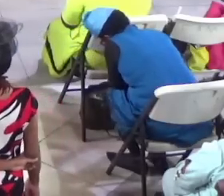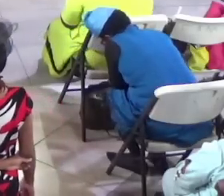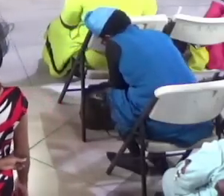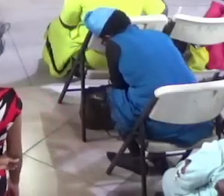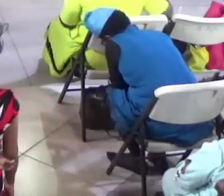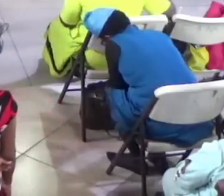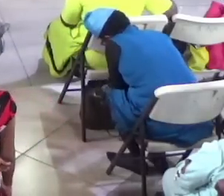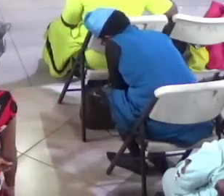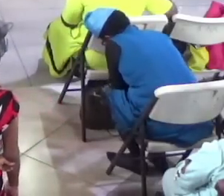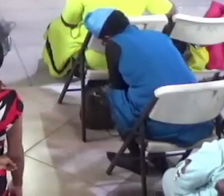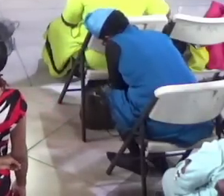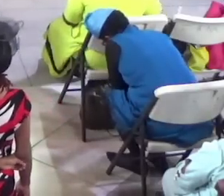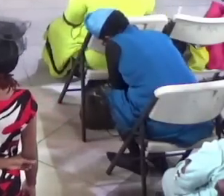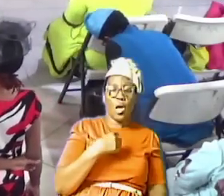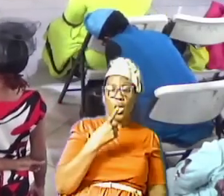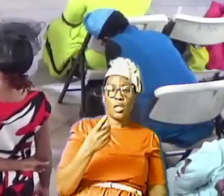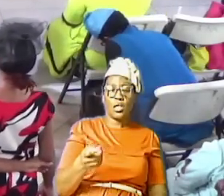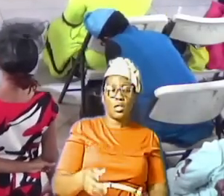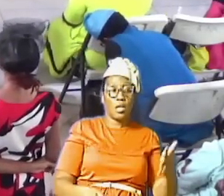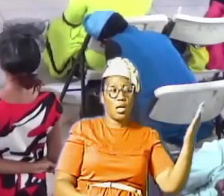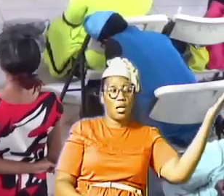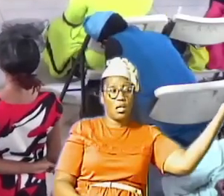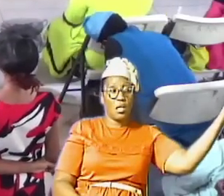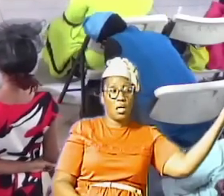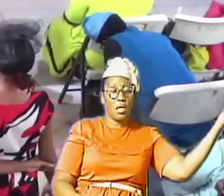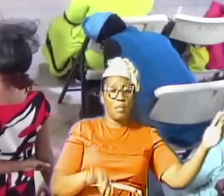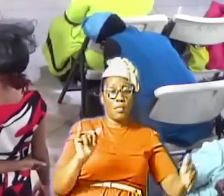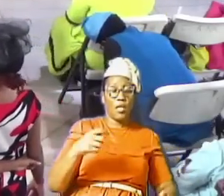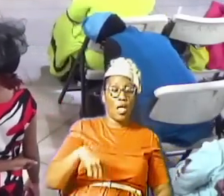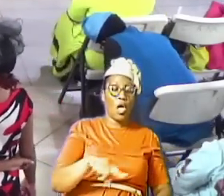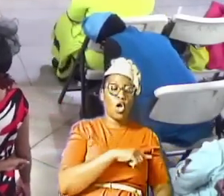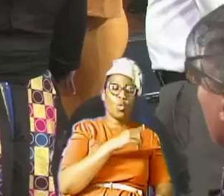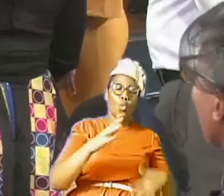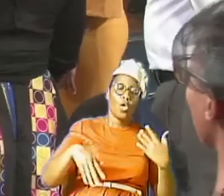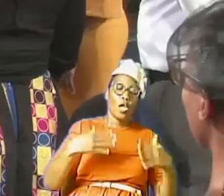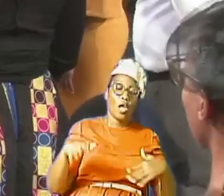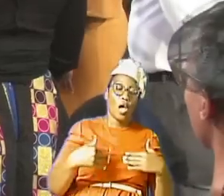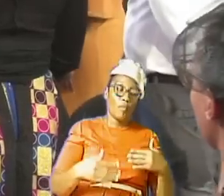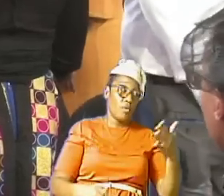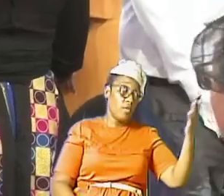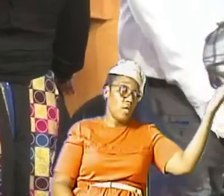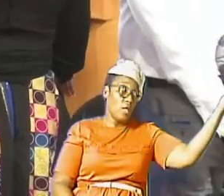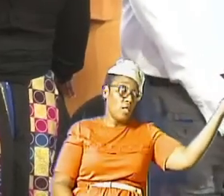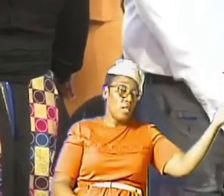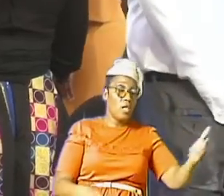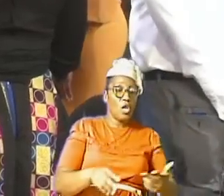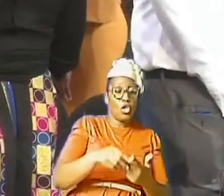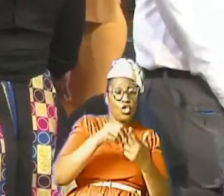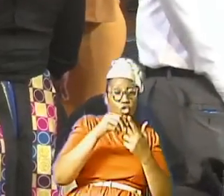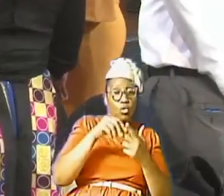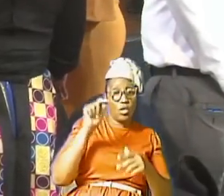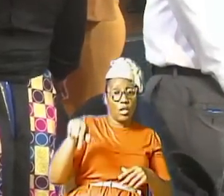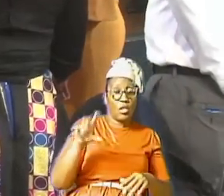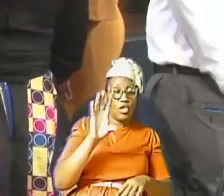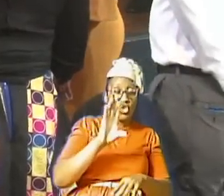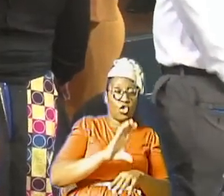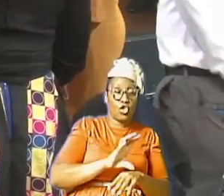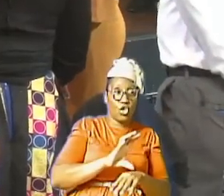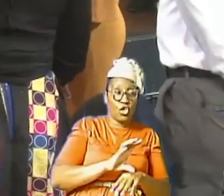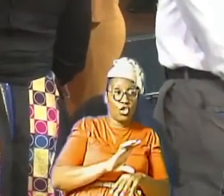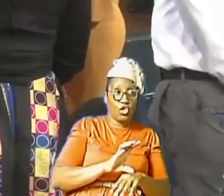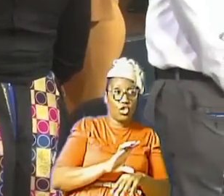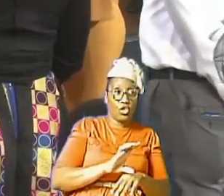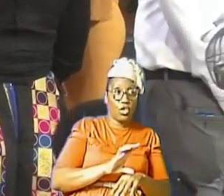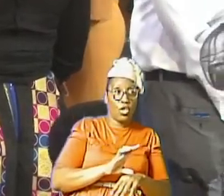We want to tell you that we are happy that you have chosen this house of